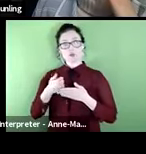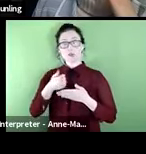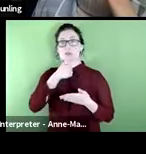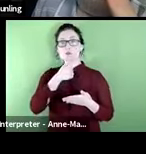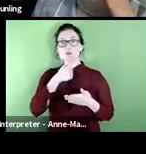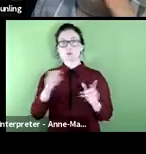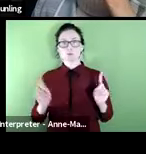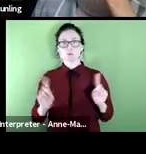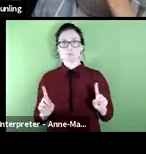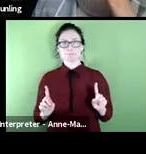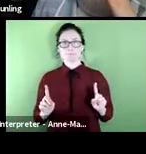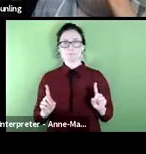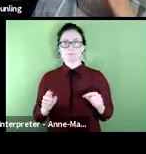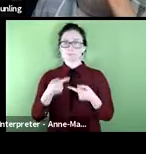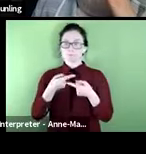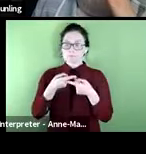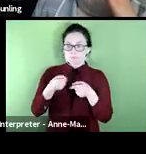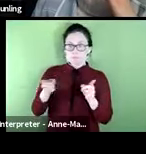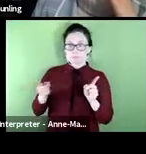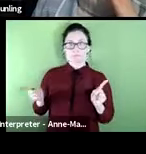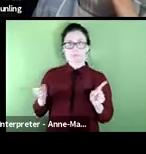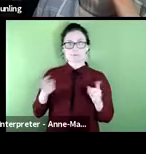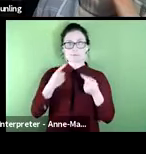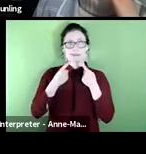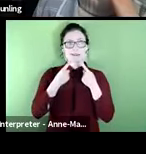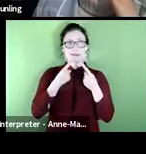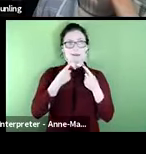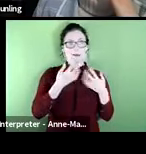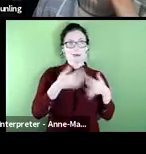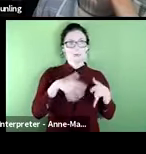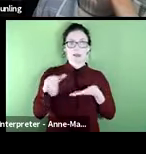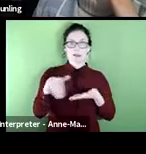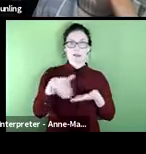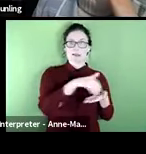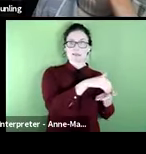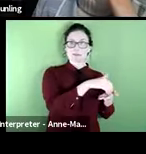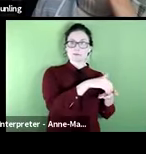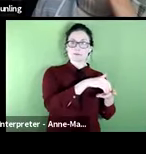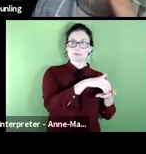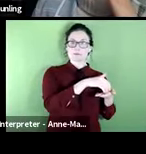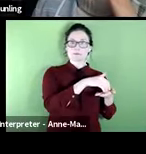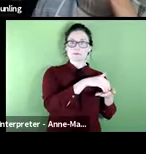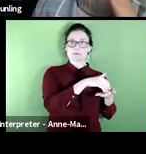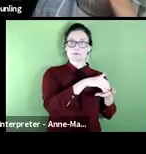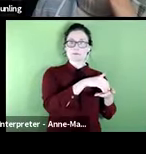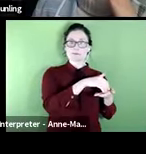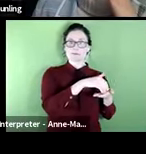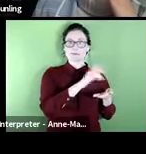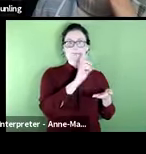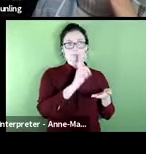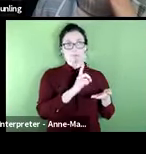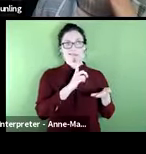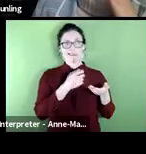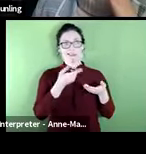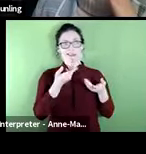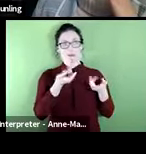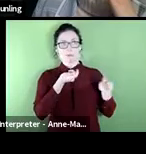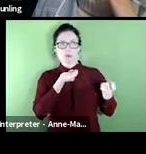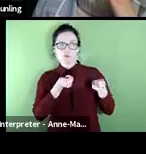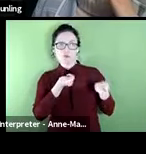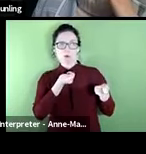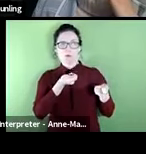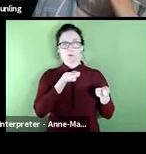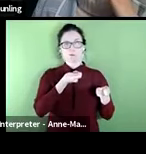utilize those data because it is controlled and